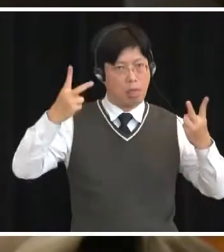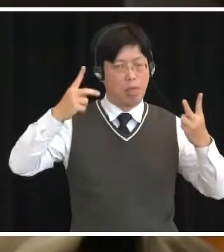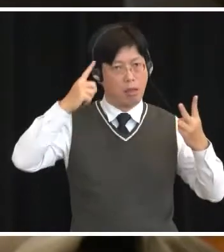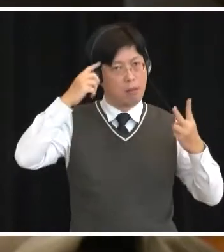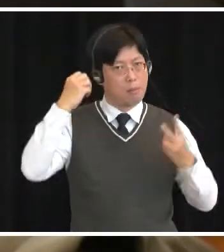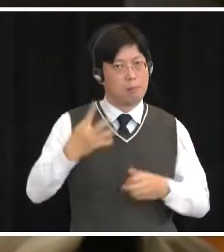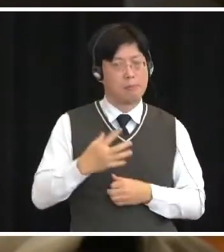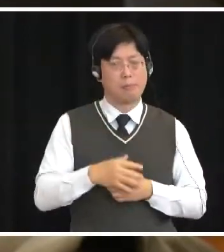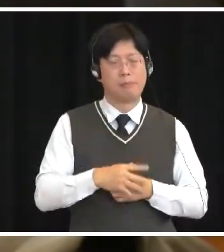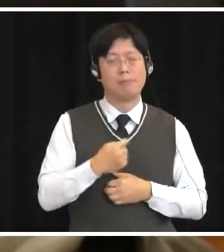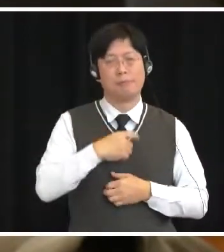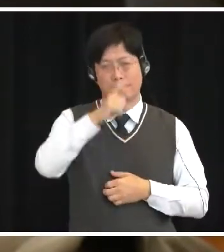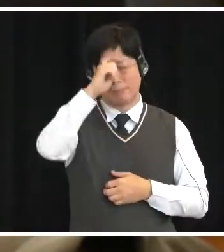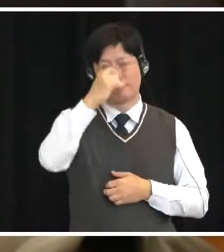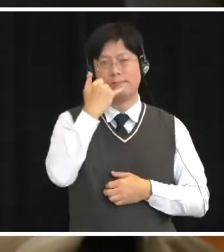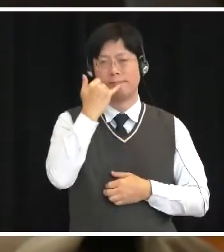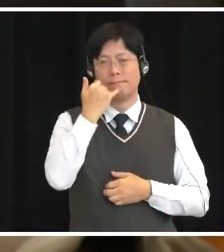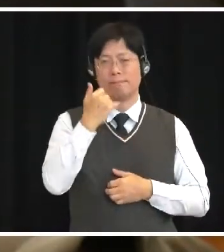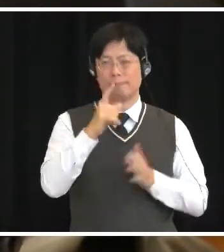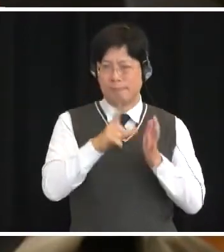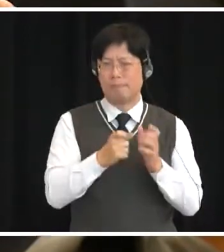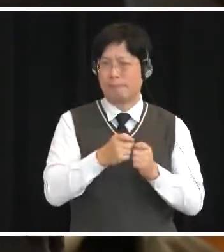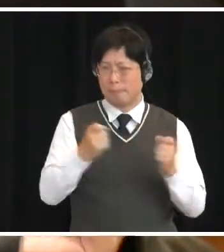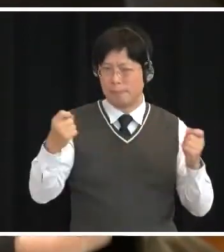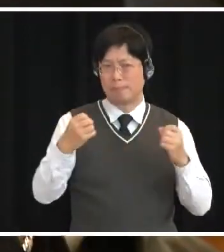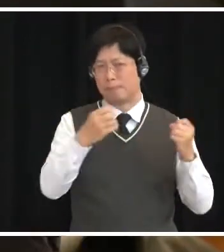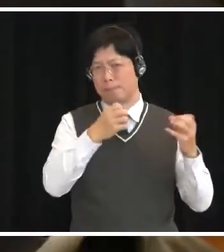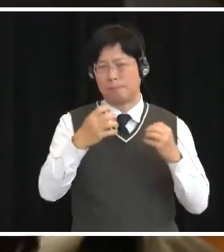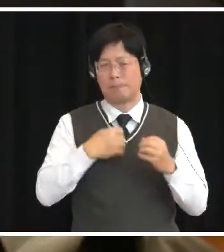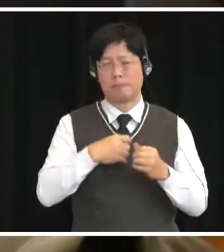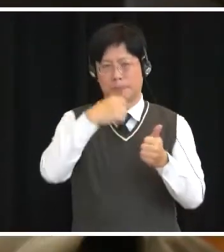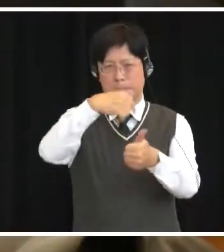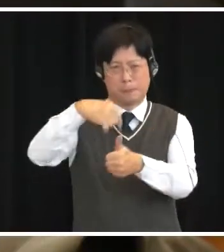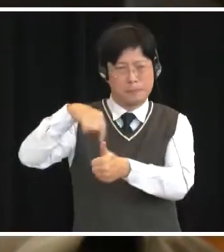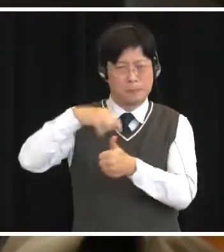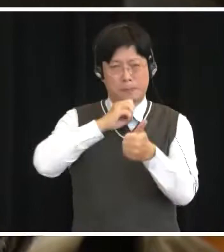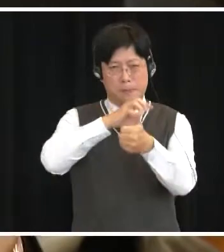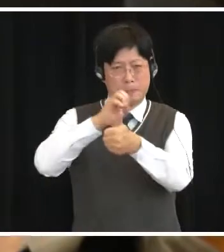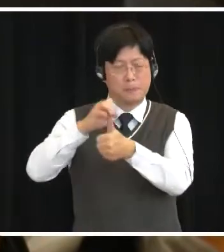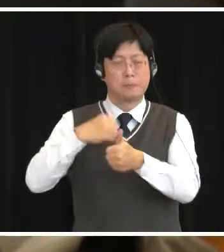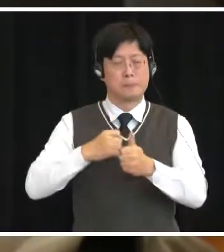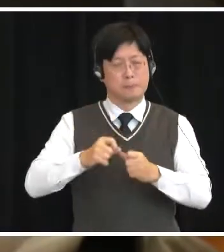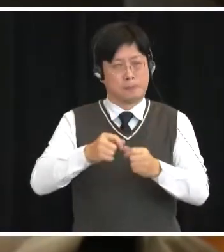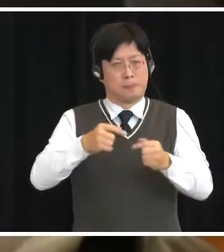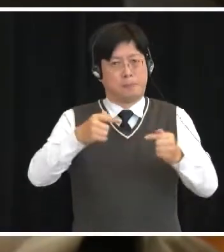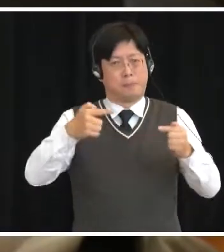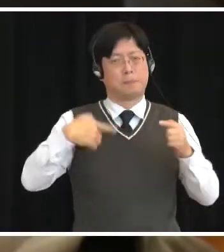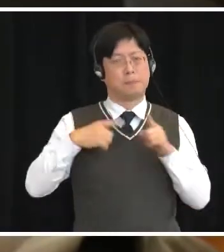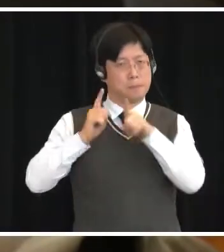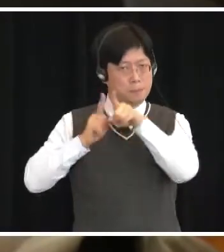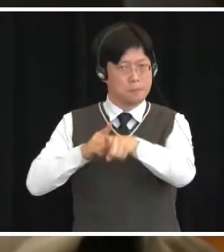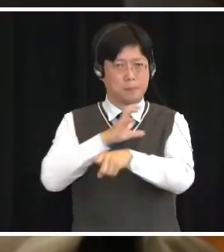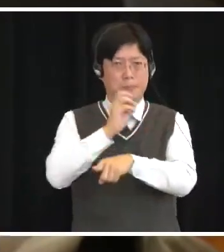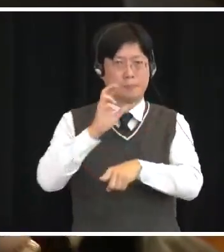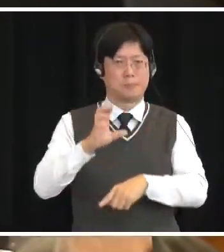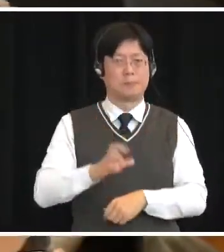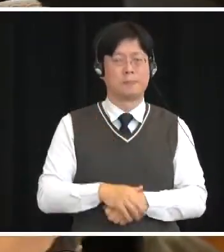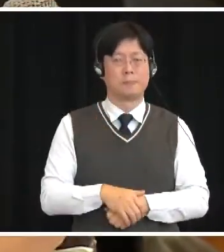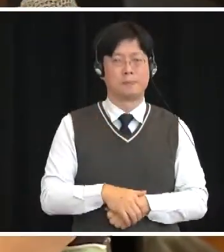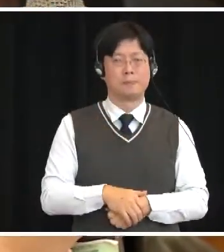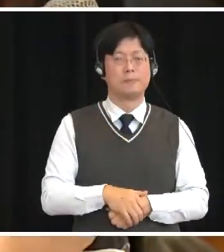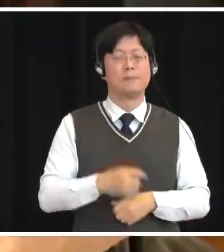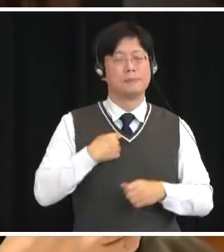we need to have a new approach to look at children and the relationship between parent and